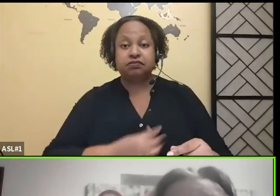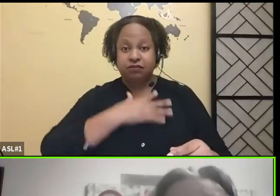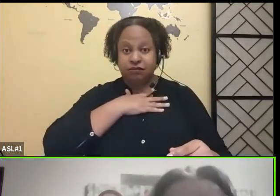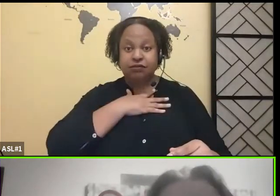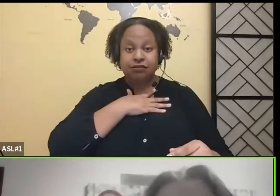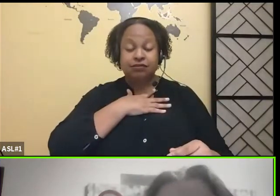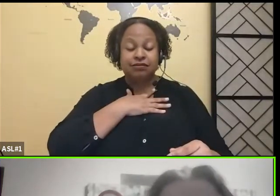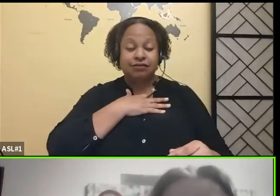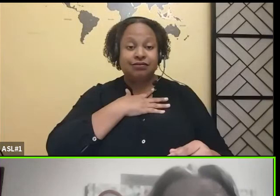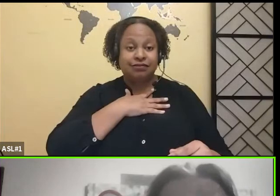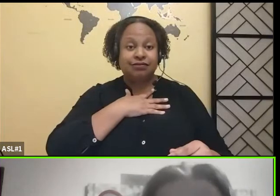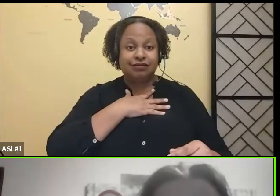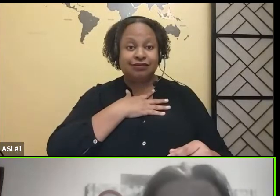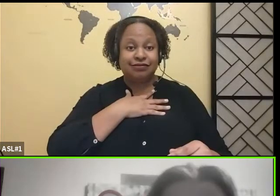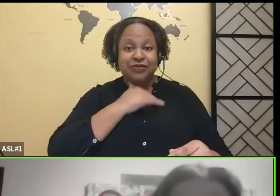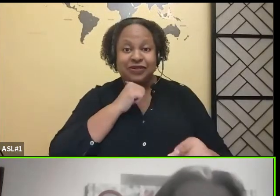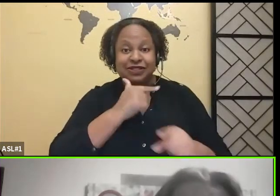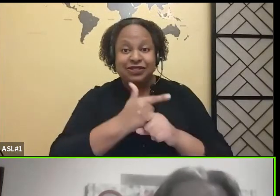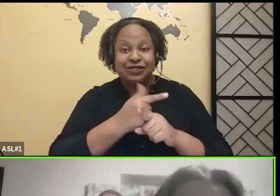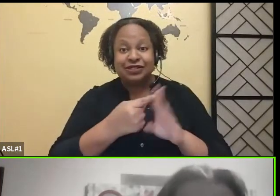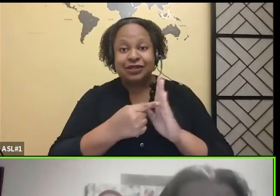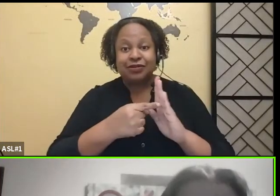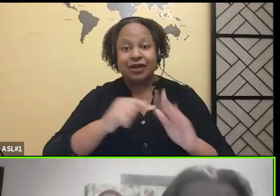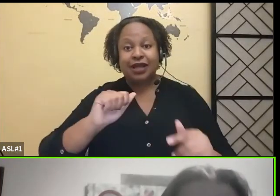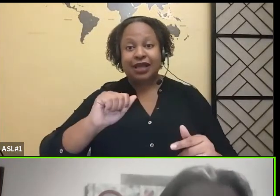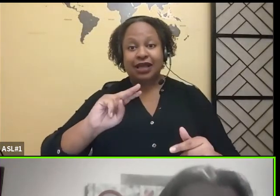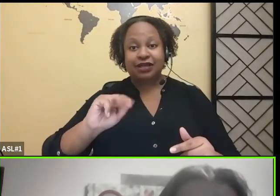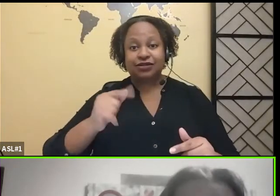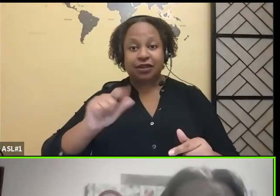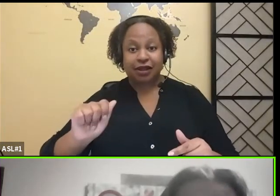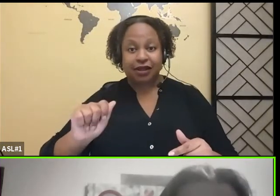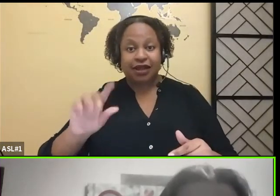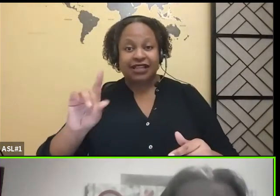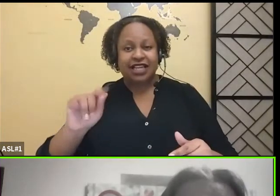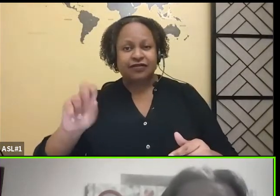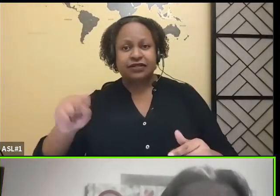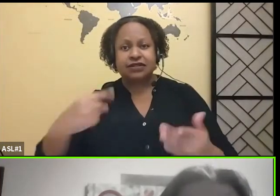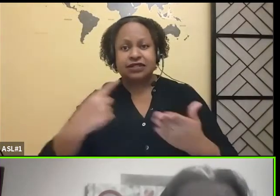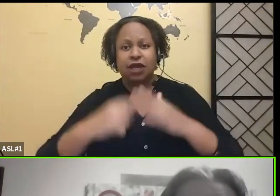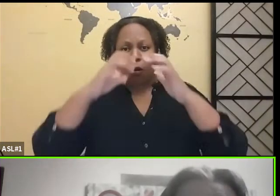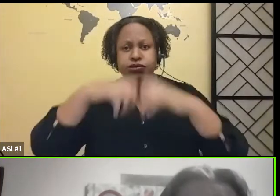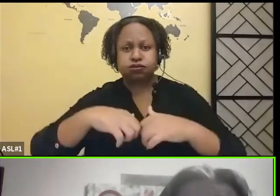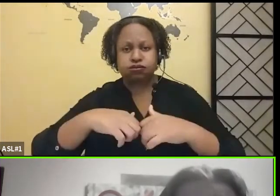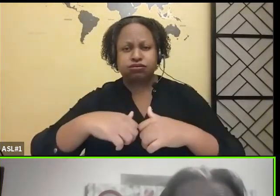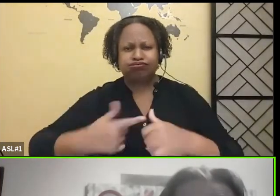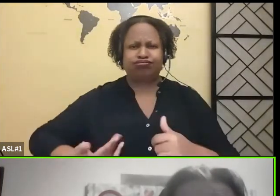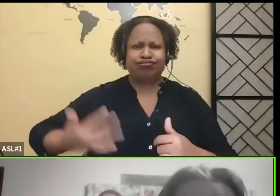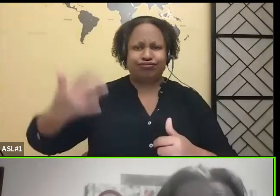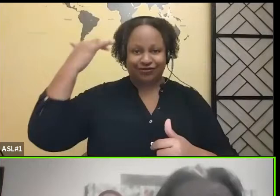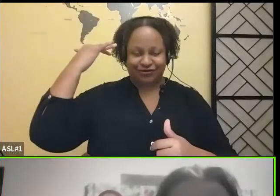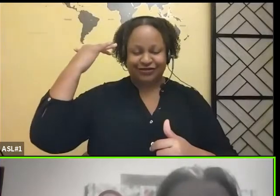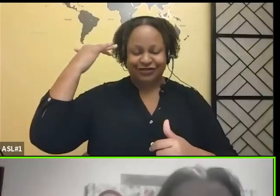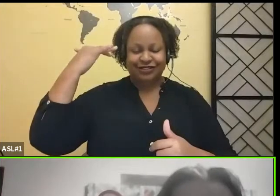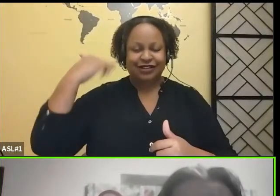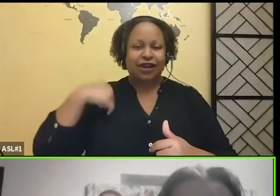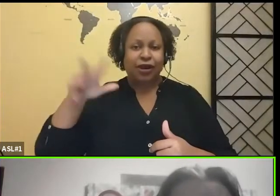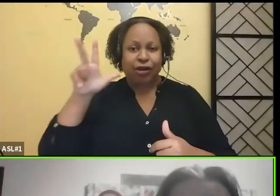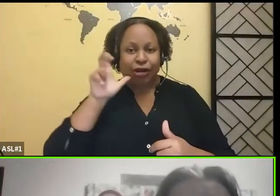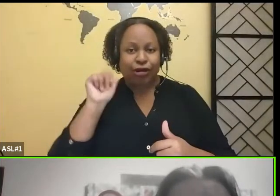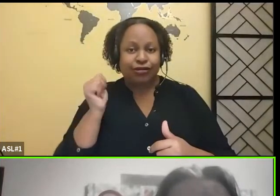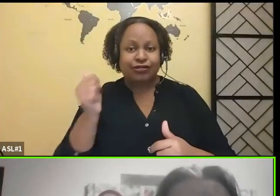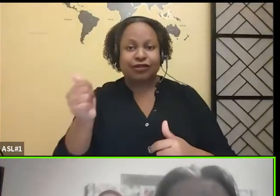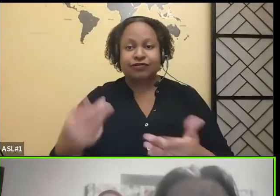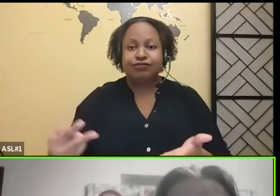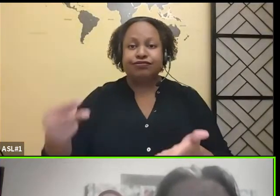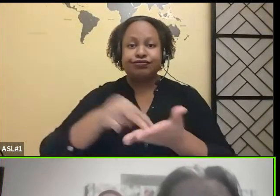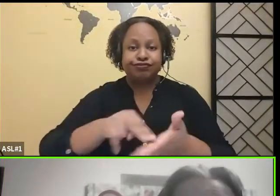know, sisters like Angela Davis talking about abolition long time ago, you know, and I heard her say this,